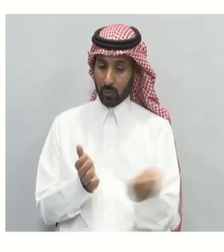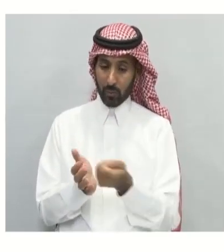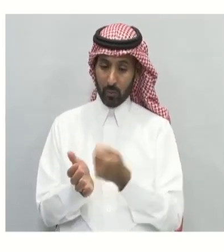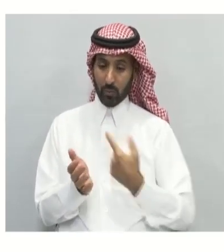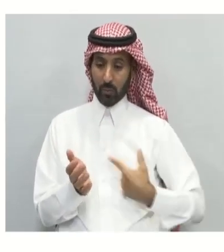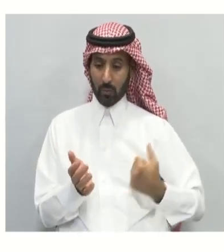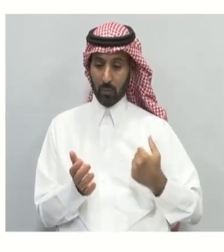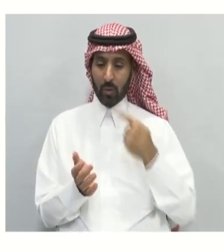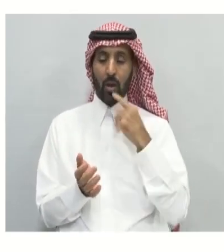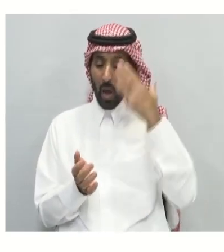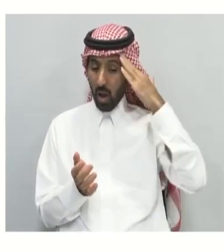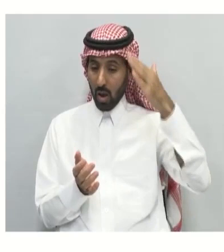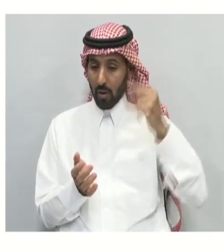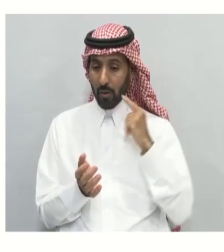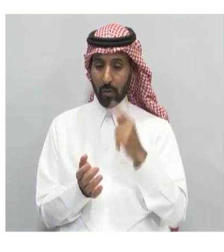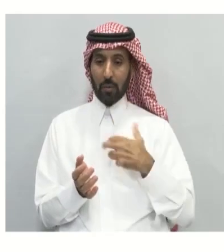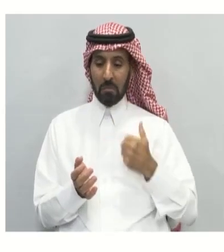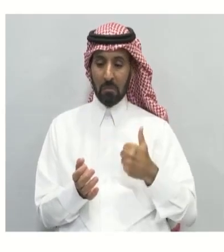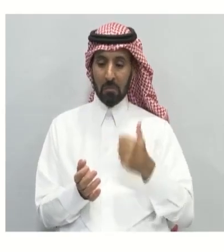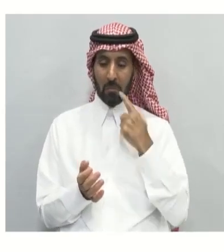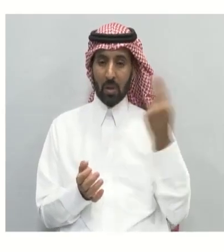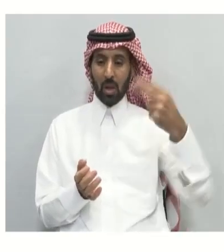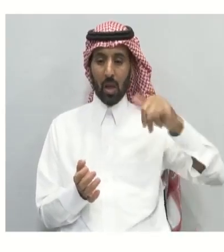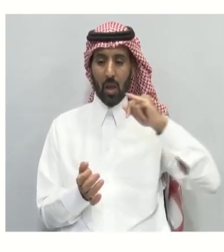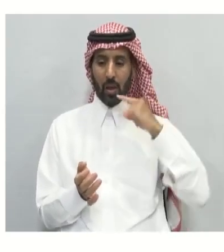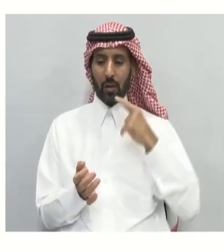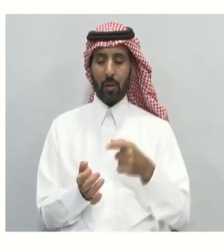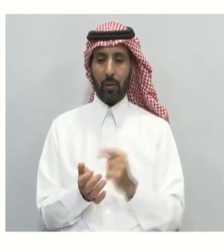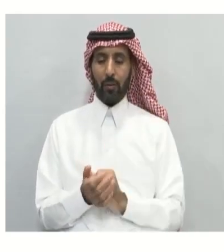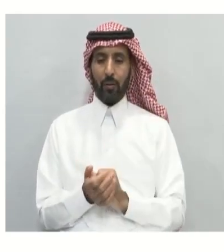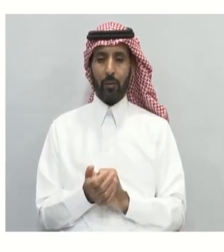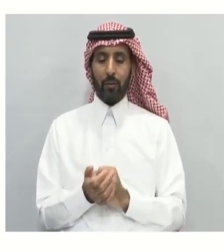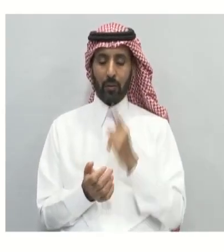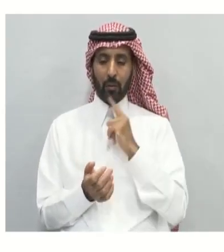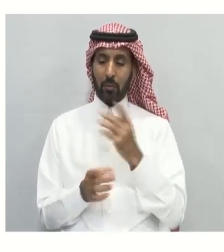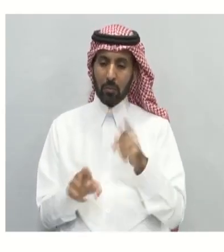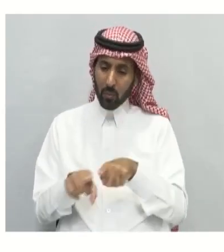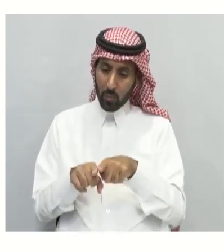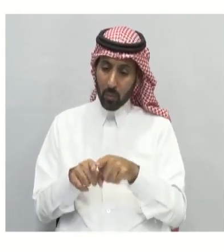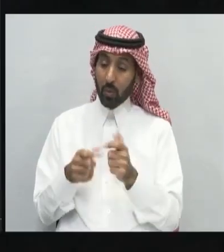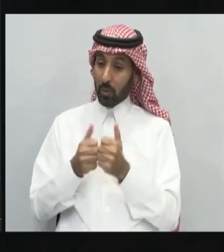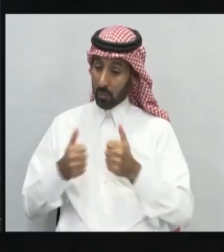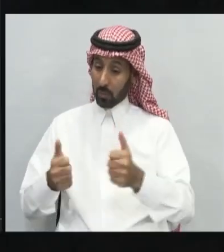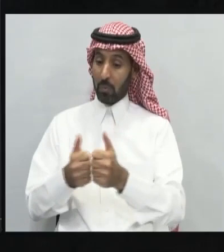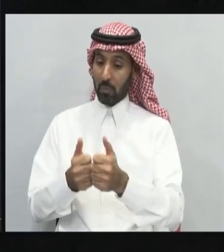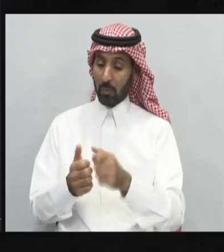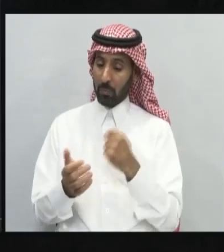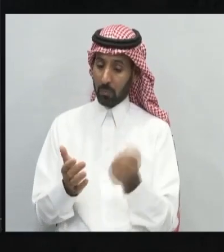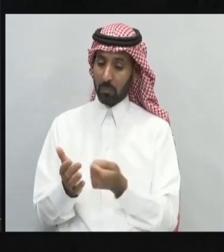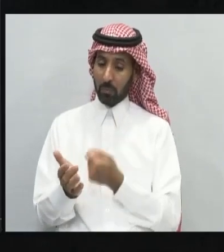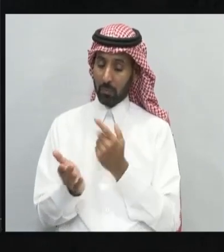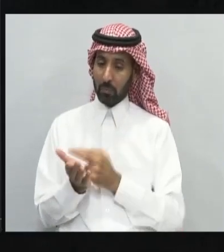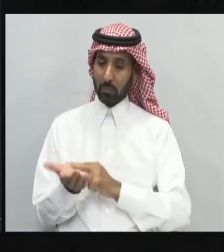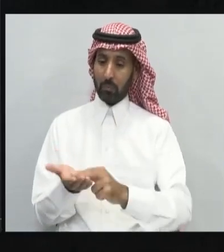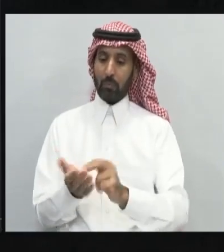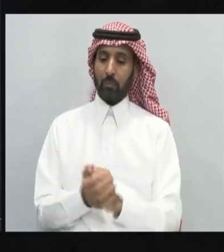can use hi, hello, best, and see you soon, because as we have said, it is informal letter or